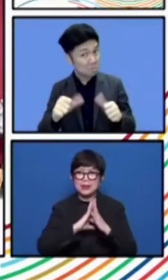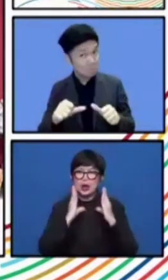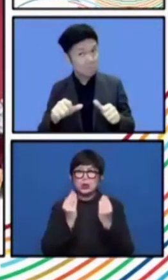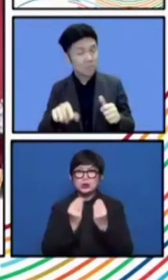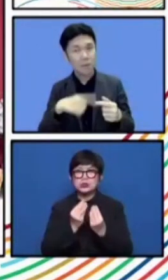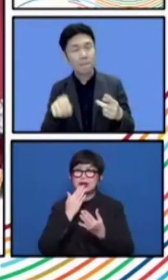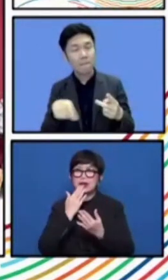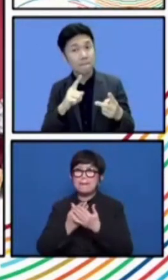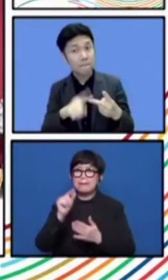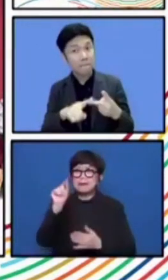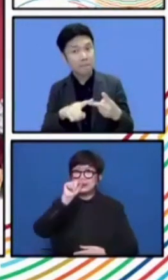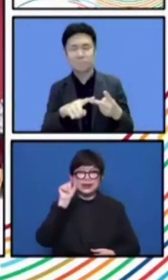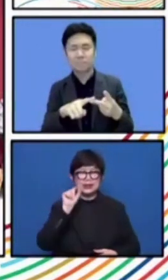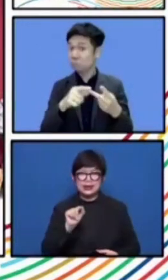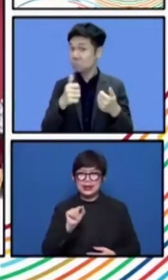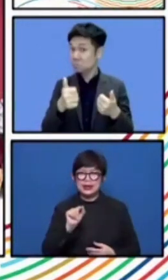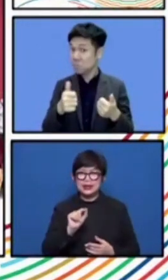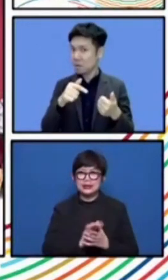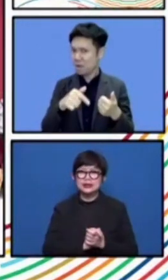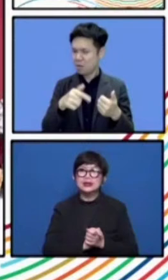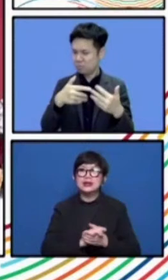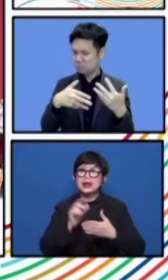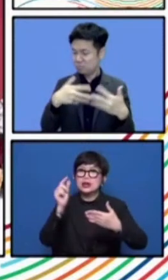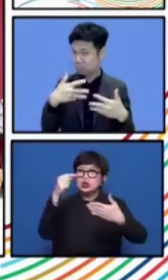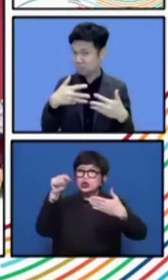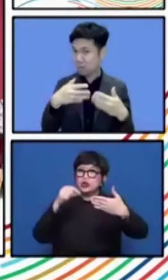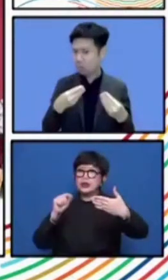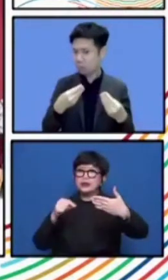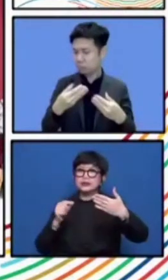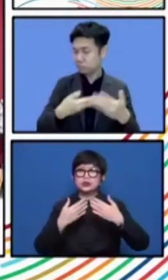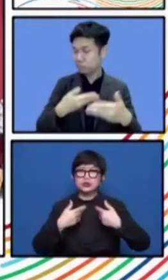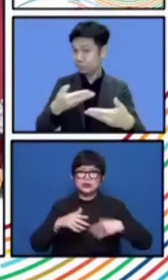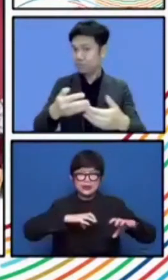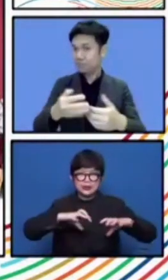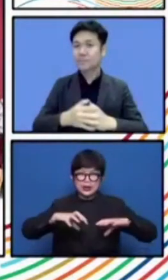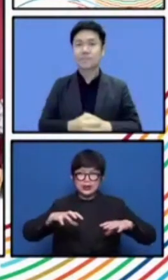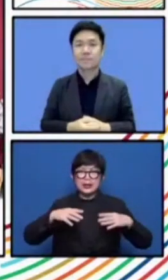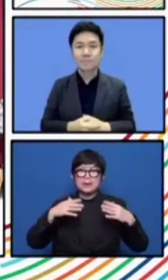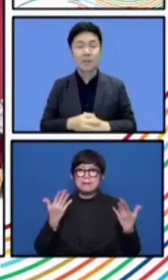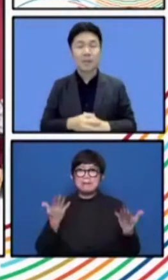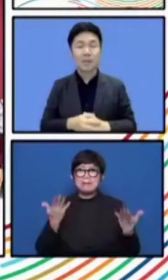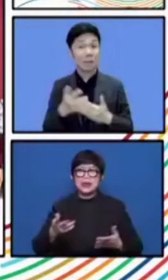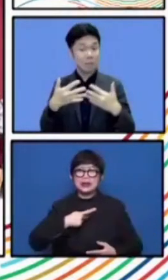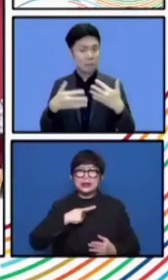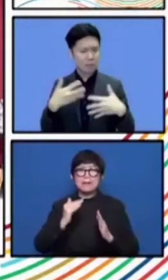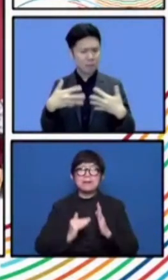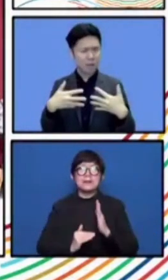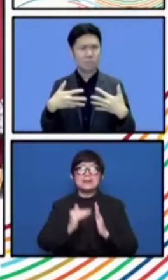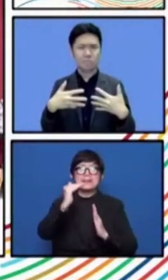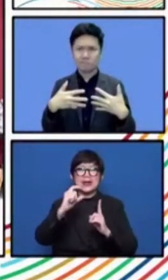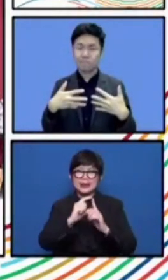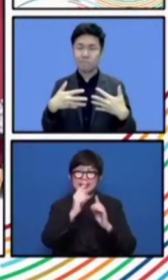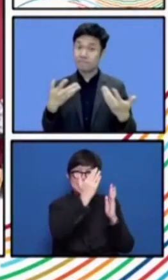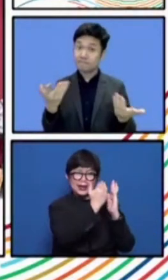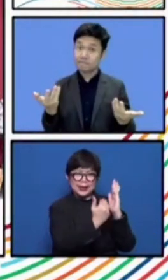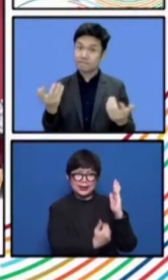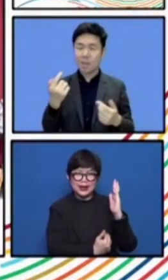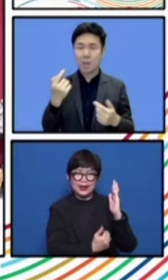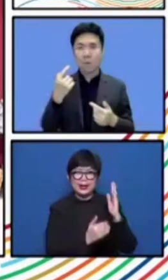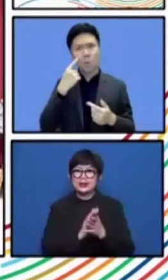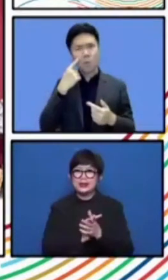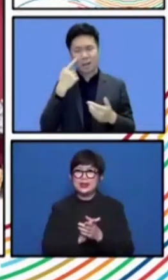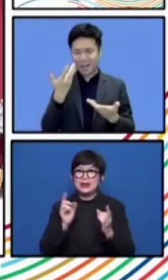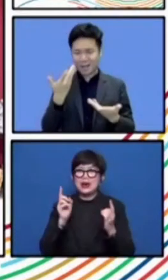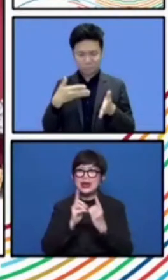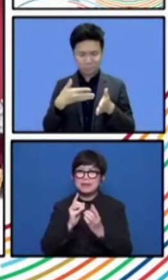functioning in census and surveys enhancement of data collection on enablers and barriers to participation in society as